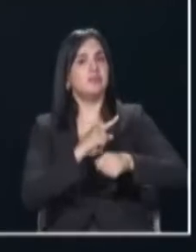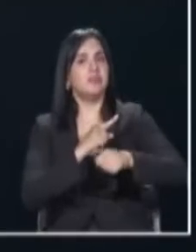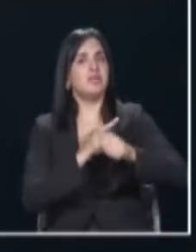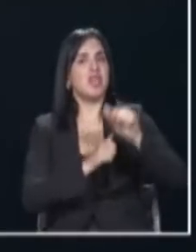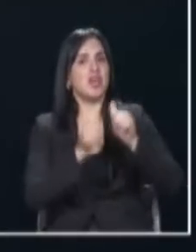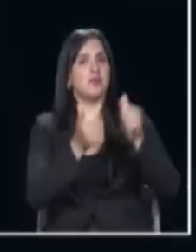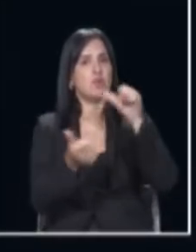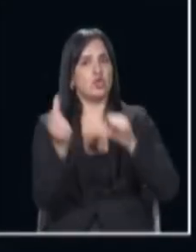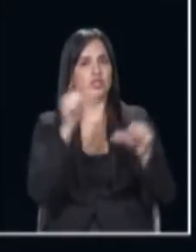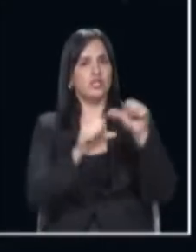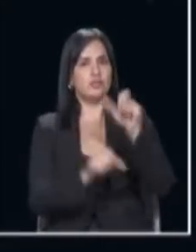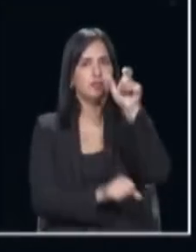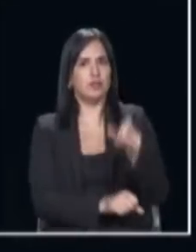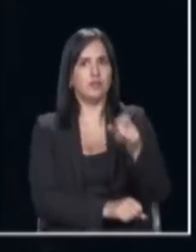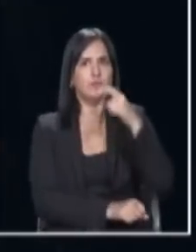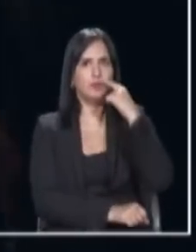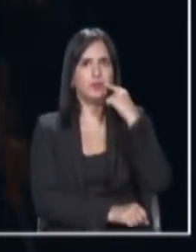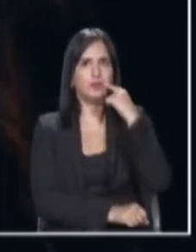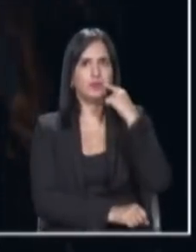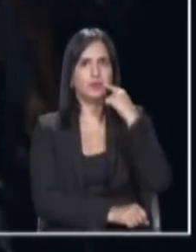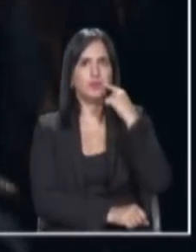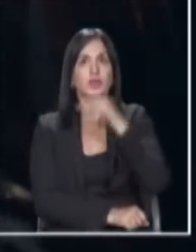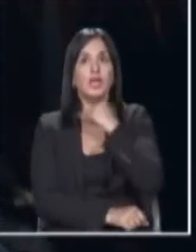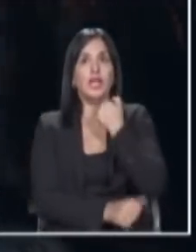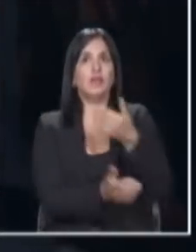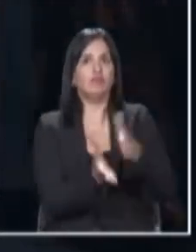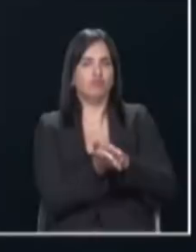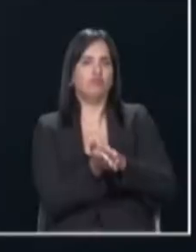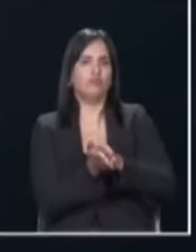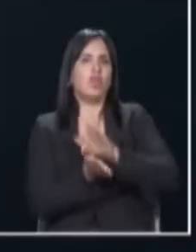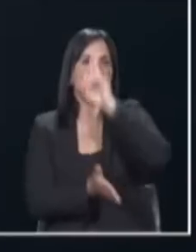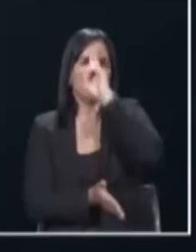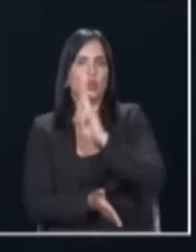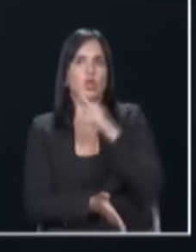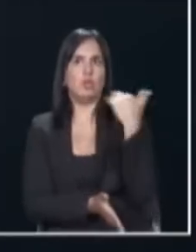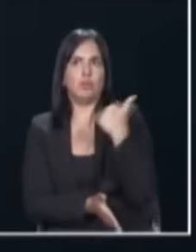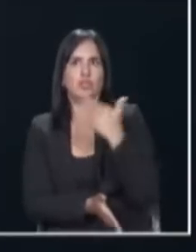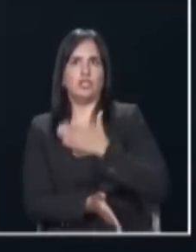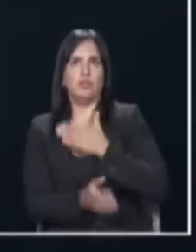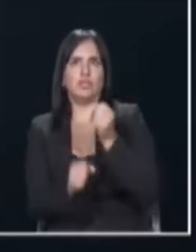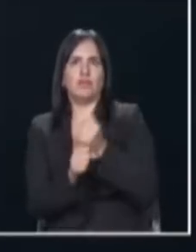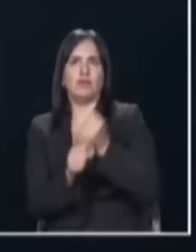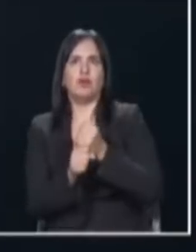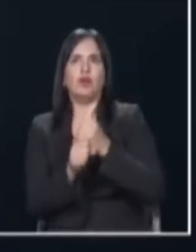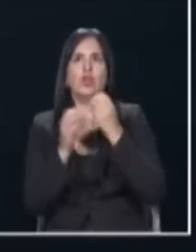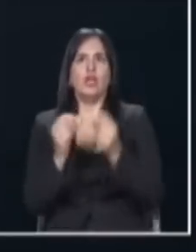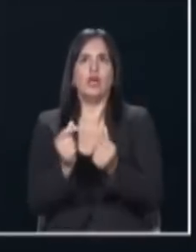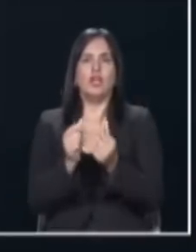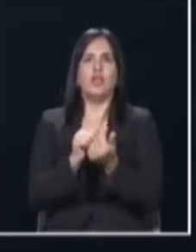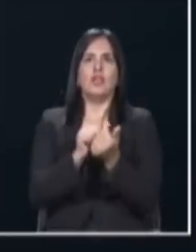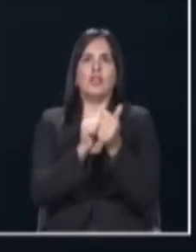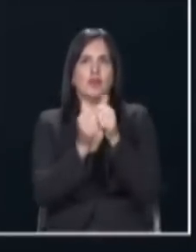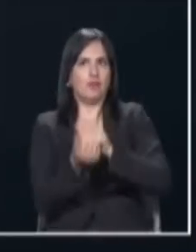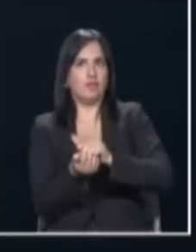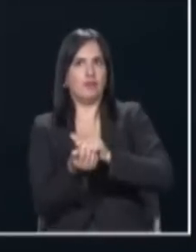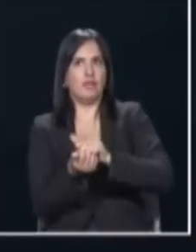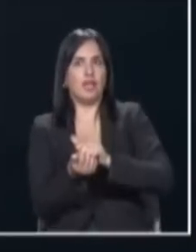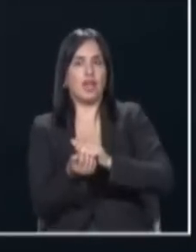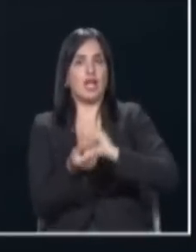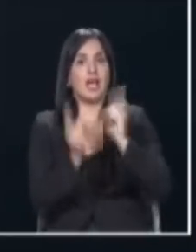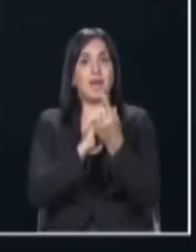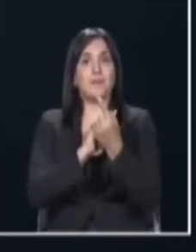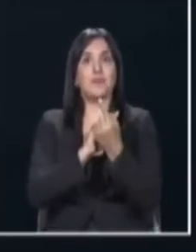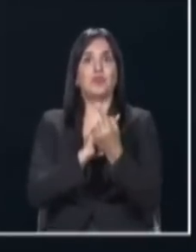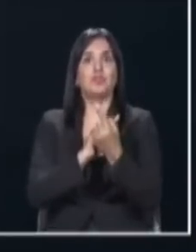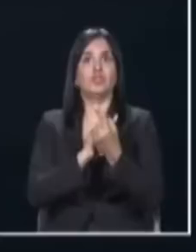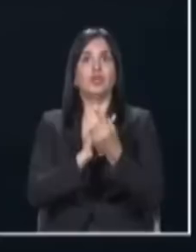has also played an important role in shaping our understanding of Life as we know it today with its ability to bring change for adaption and survival of certain